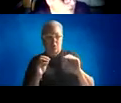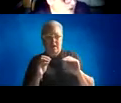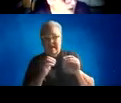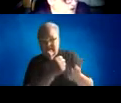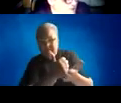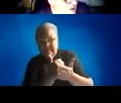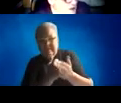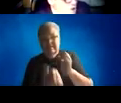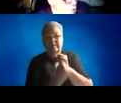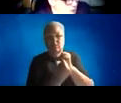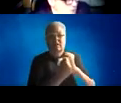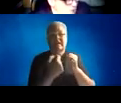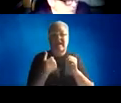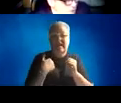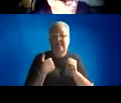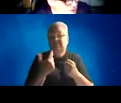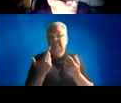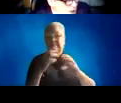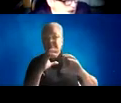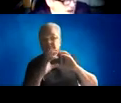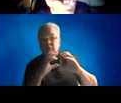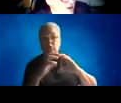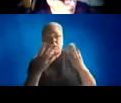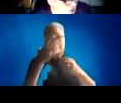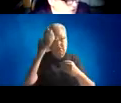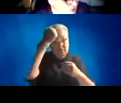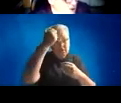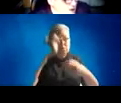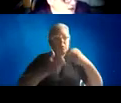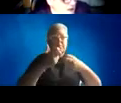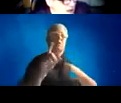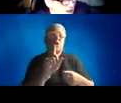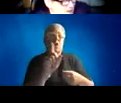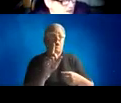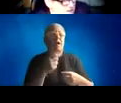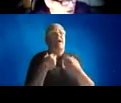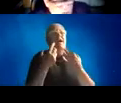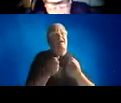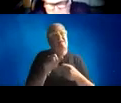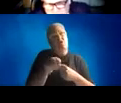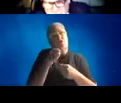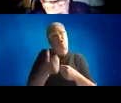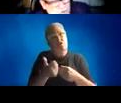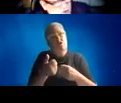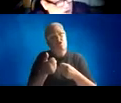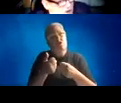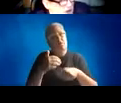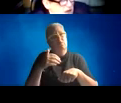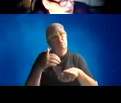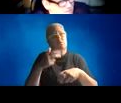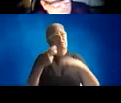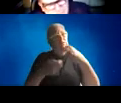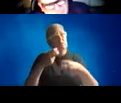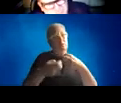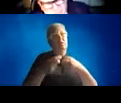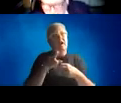have communication or memory problems. We have other issues. Yes. And so